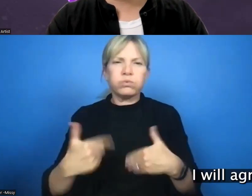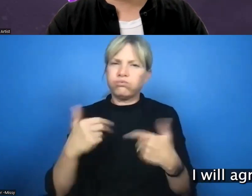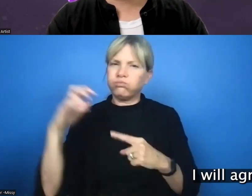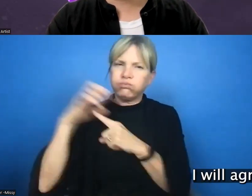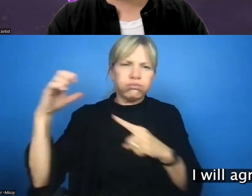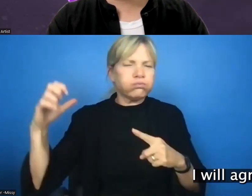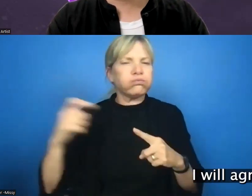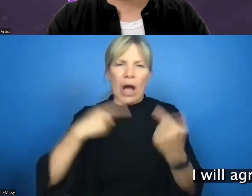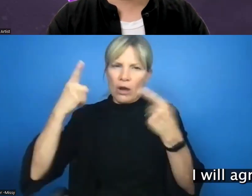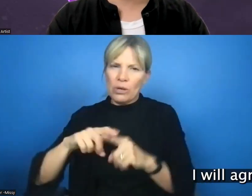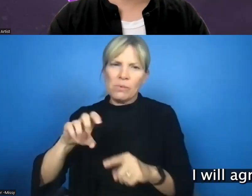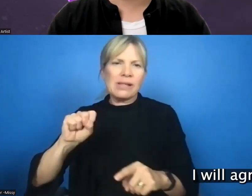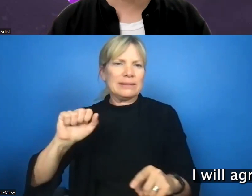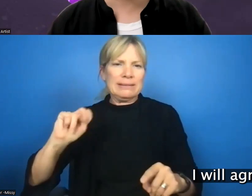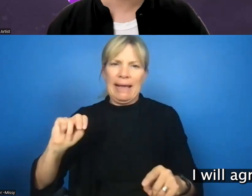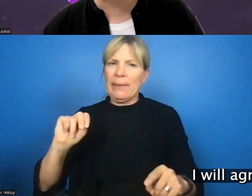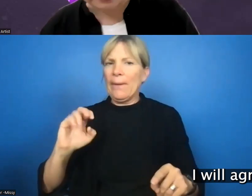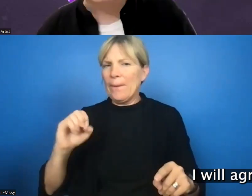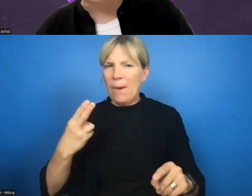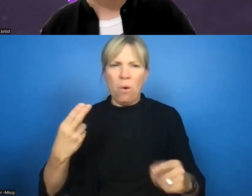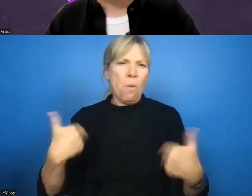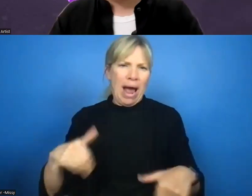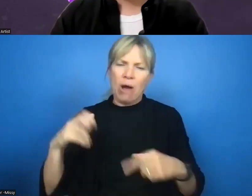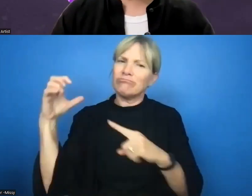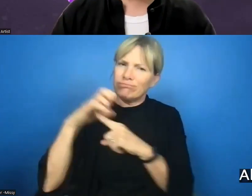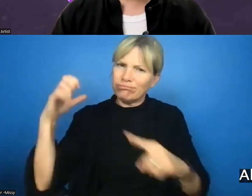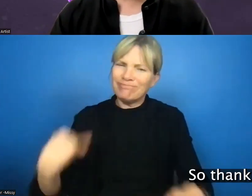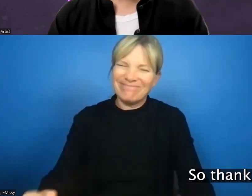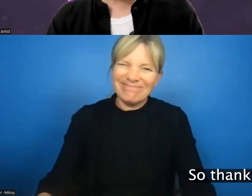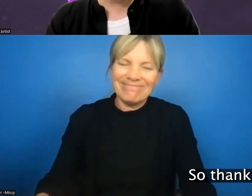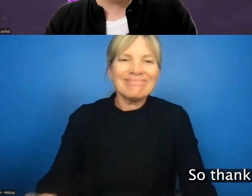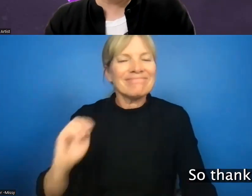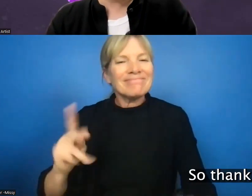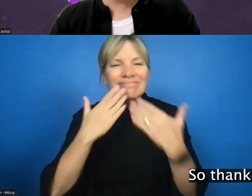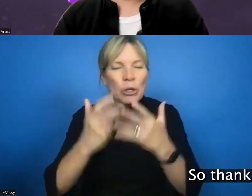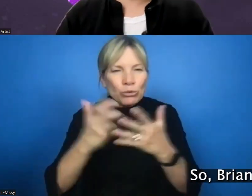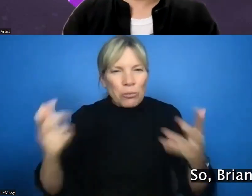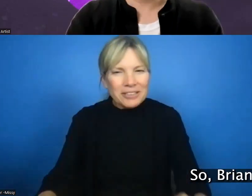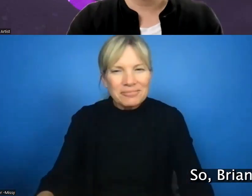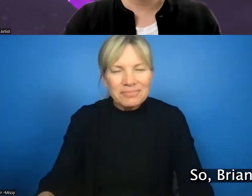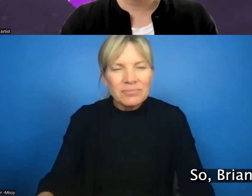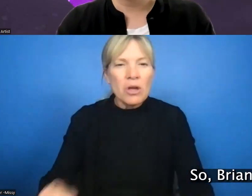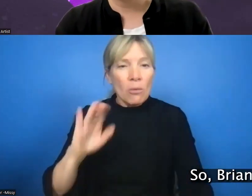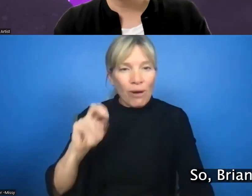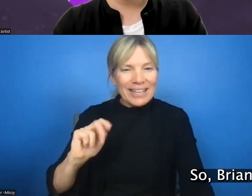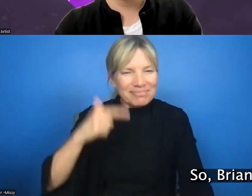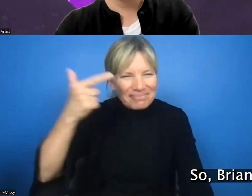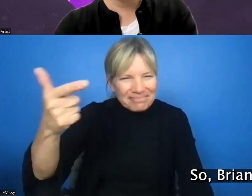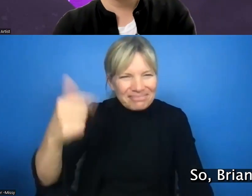phenomenal. I will agree with Sano. All right, so thank you so much. So Brian, back to